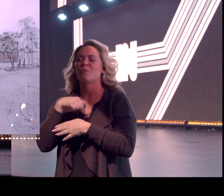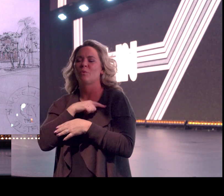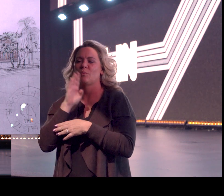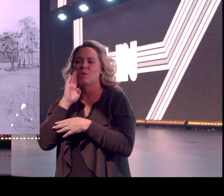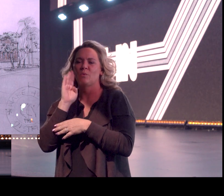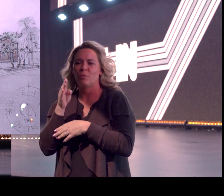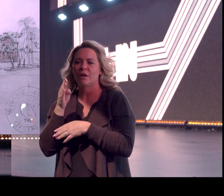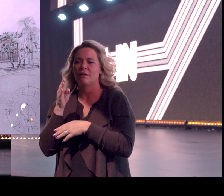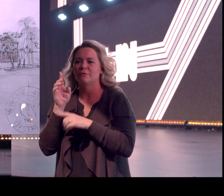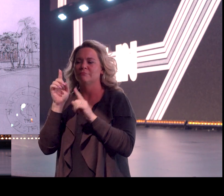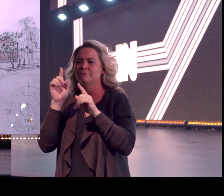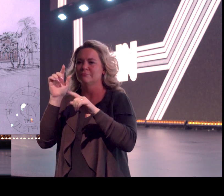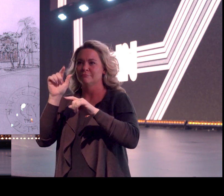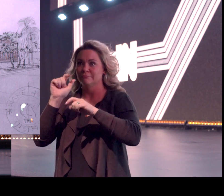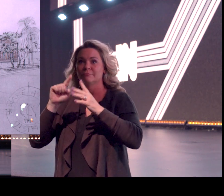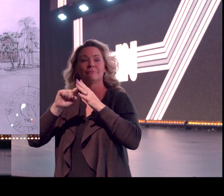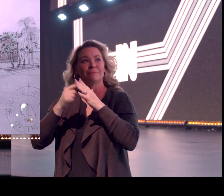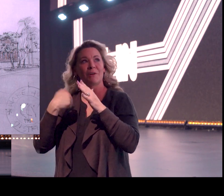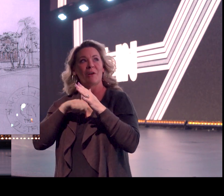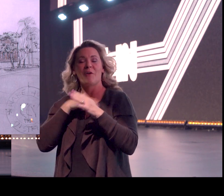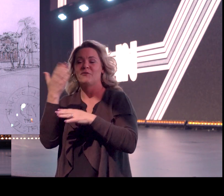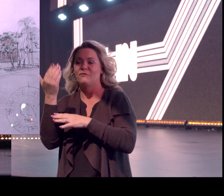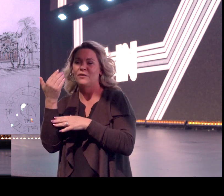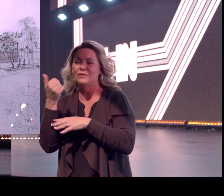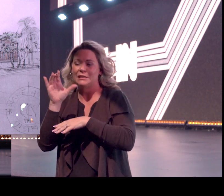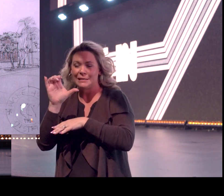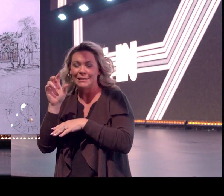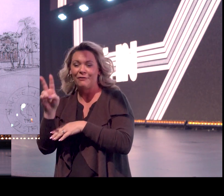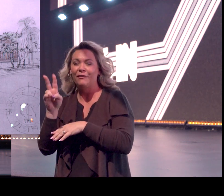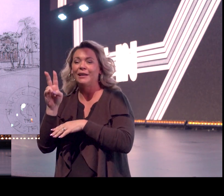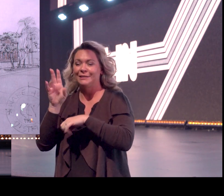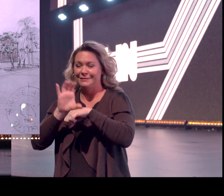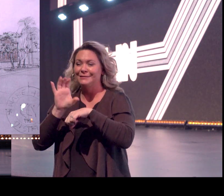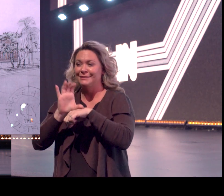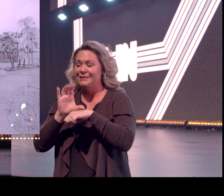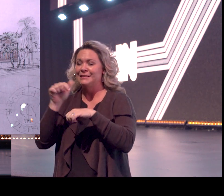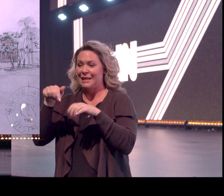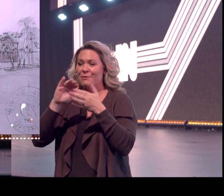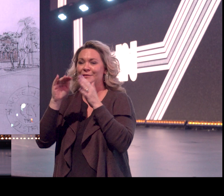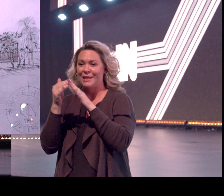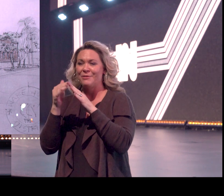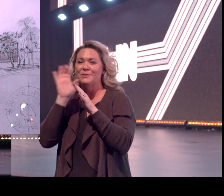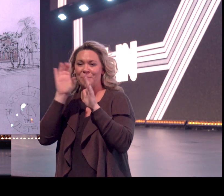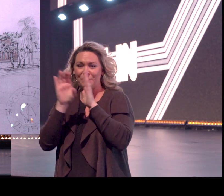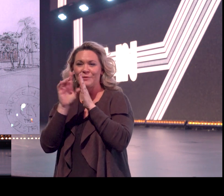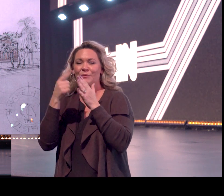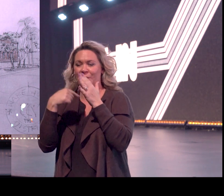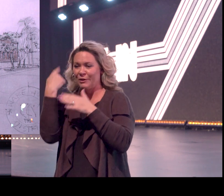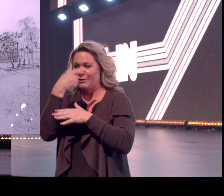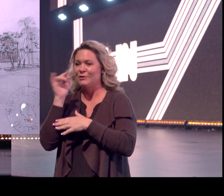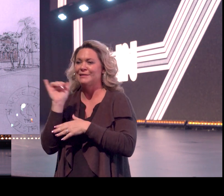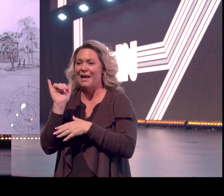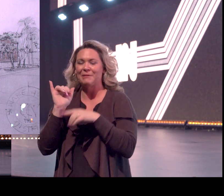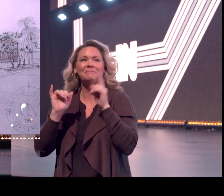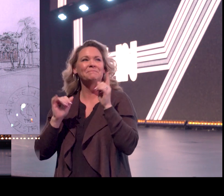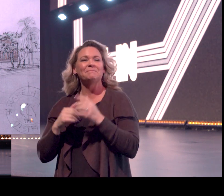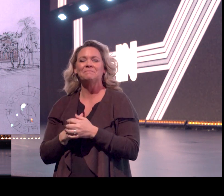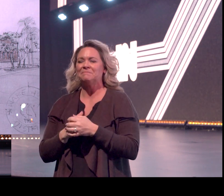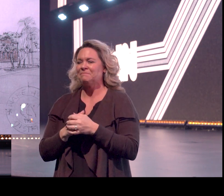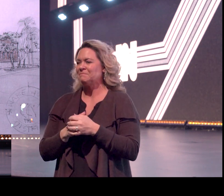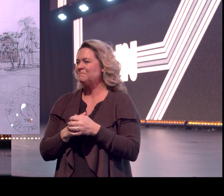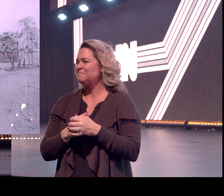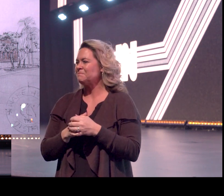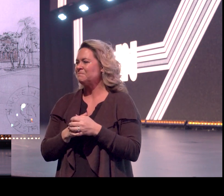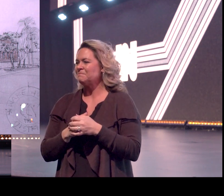Easter, we will launch our 15th CCV campus, CCV Downtown. Here's a picture of what it looks like.